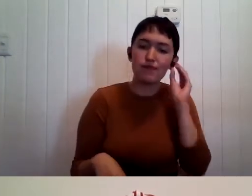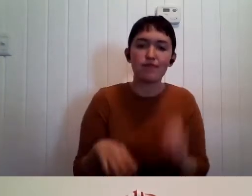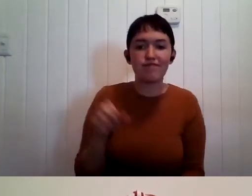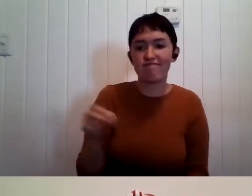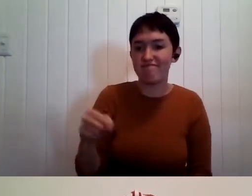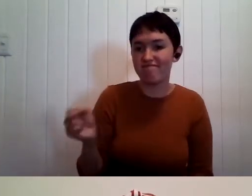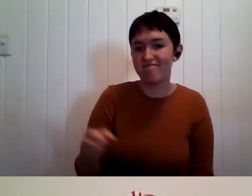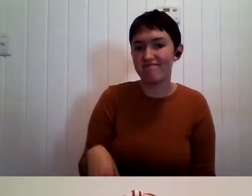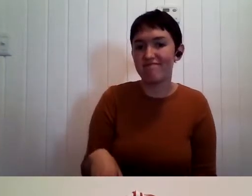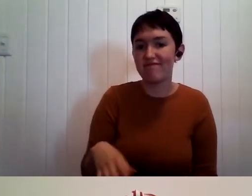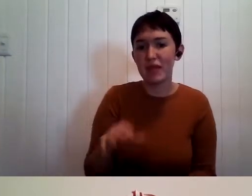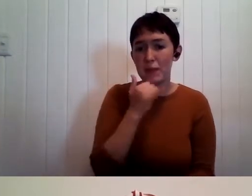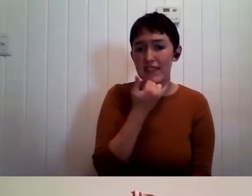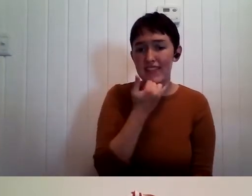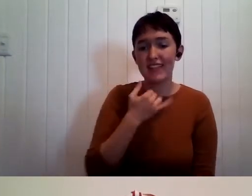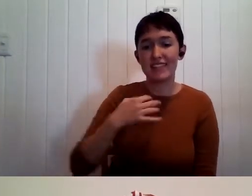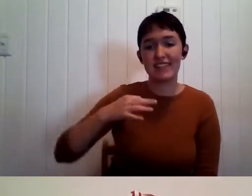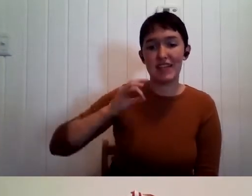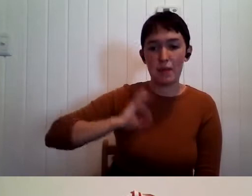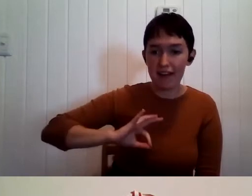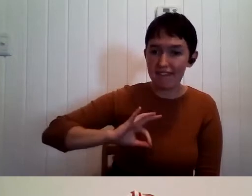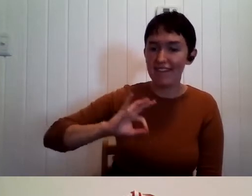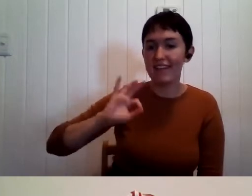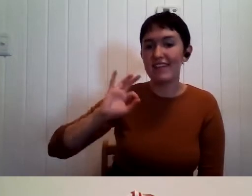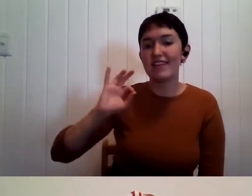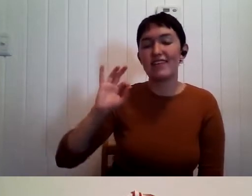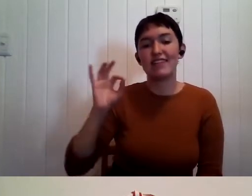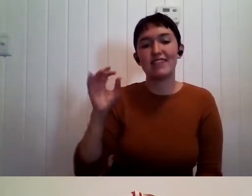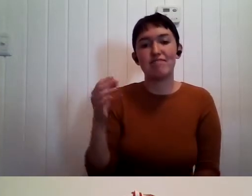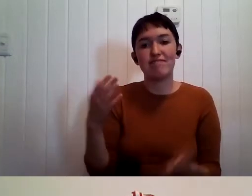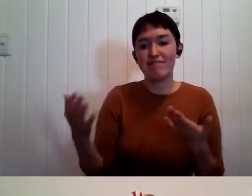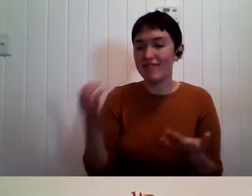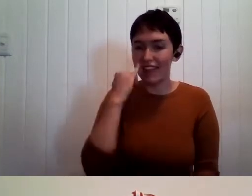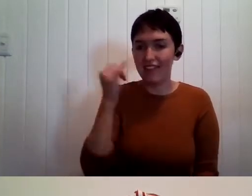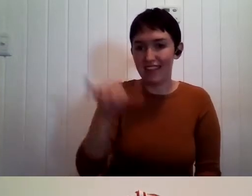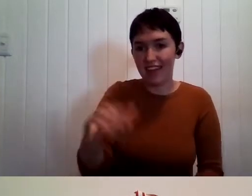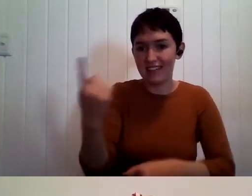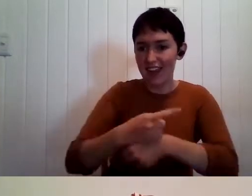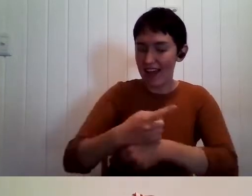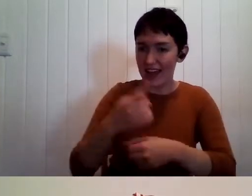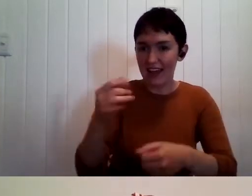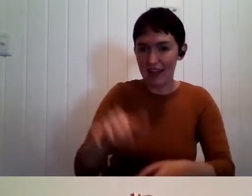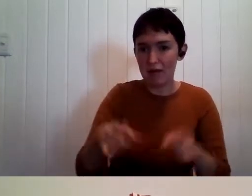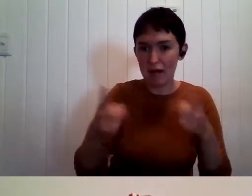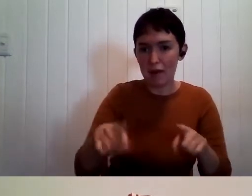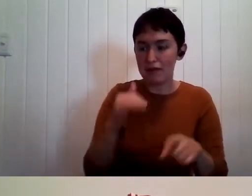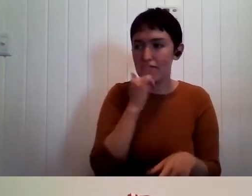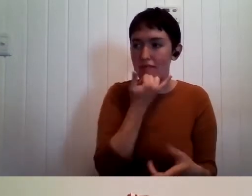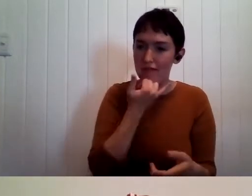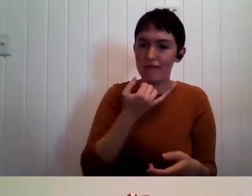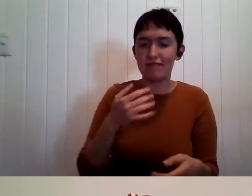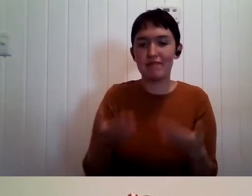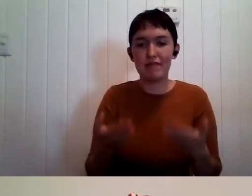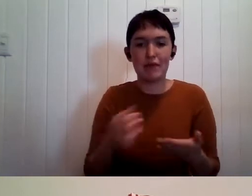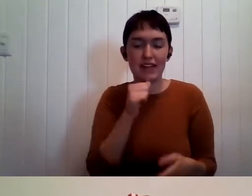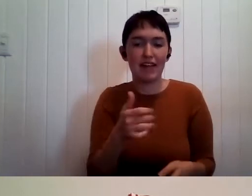they're useful, even if we that day in the lab wish we hadn't done it. Overall, sometimes they're really, really helpful. The next question is